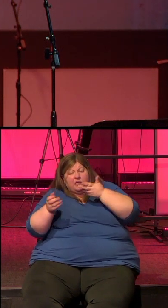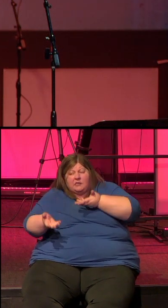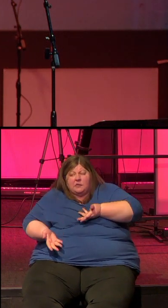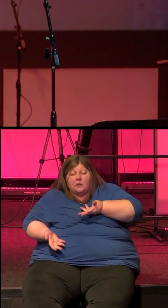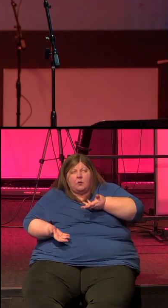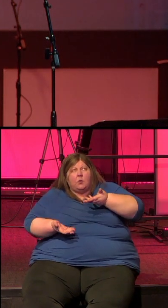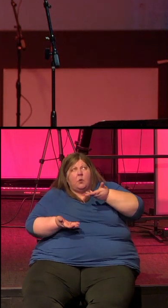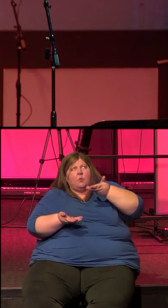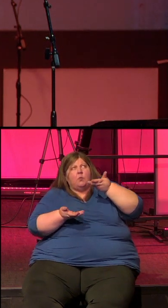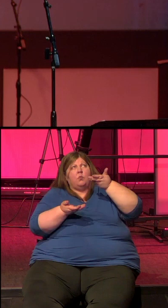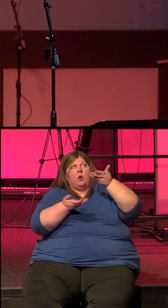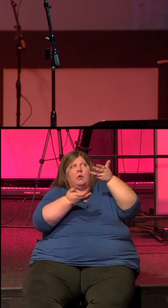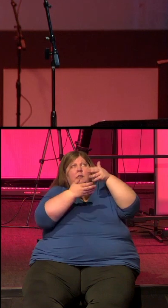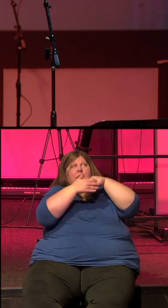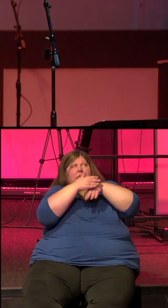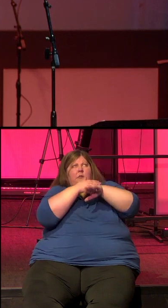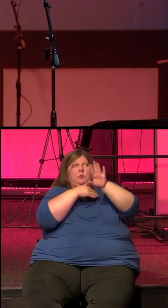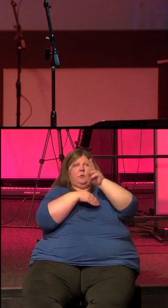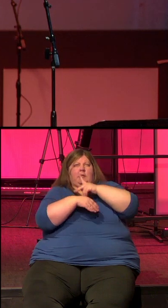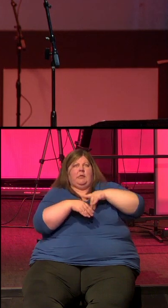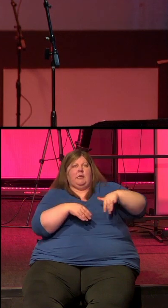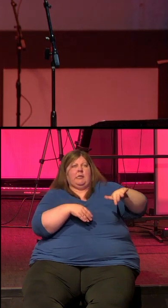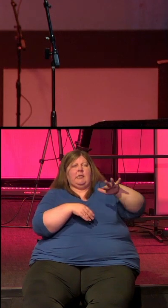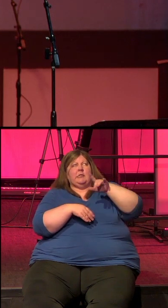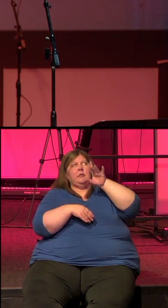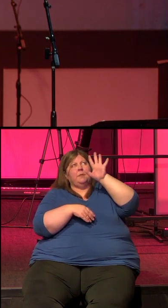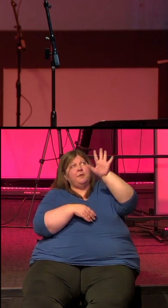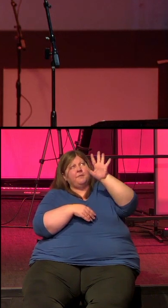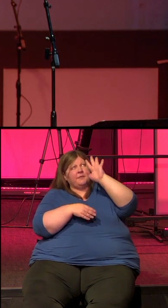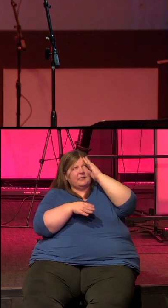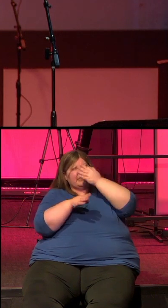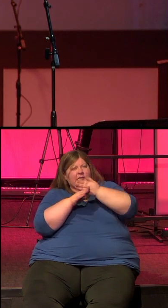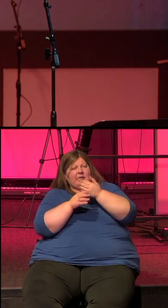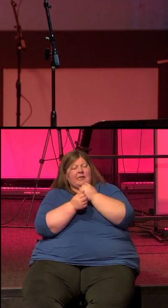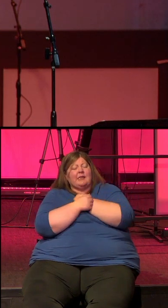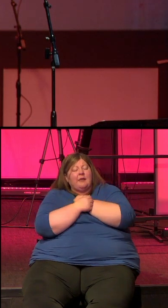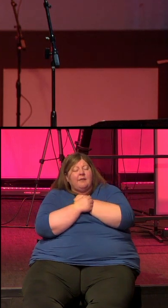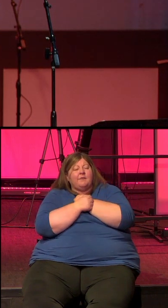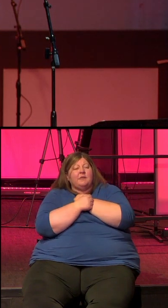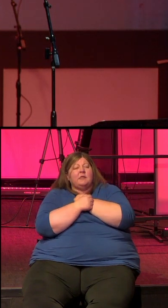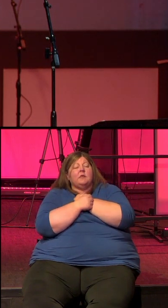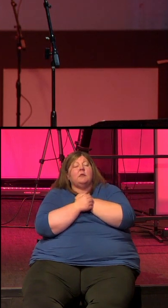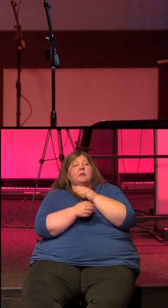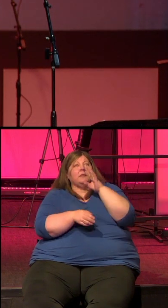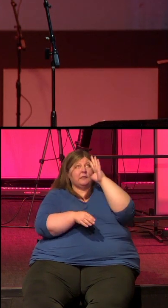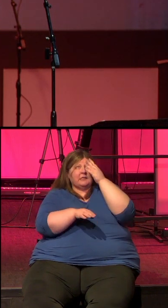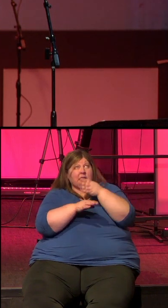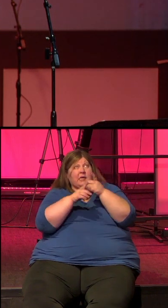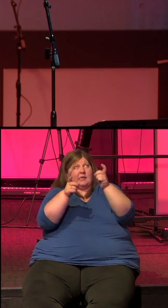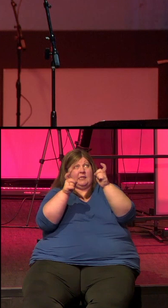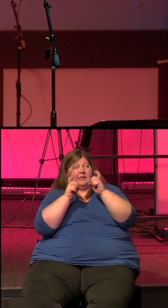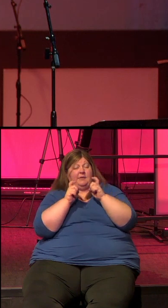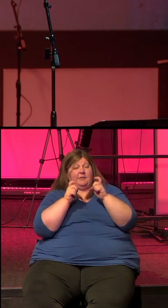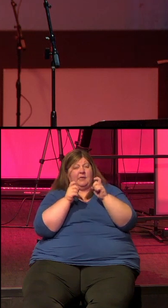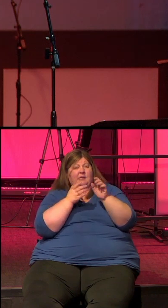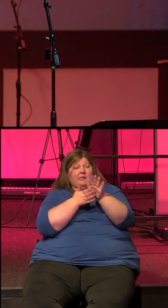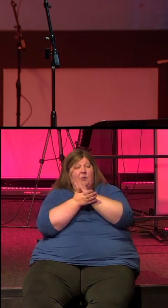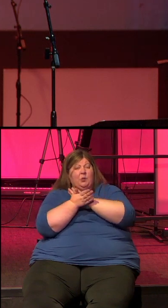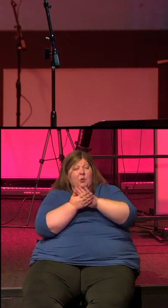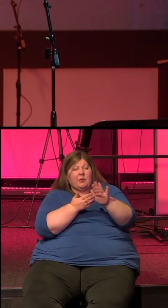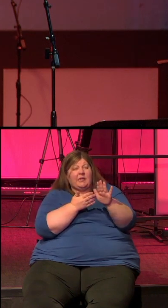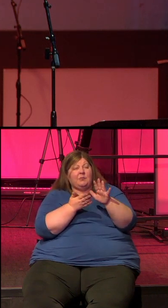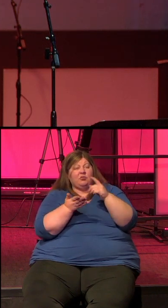into the kingdom of the Son he loves, in whom we have redemption, the forgiveness